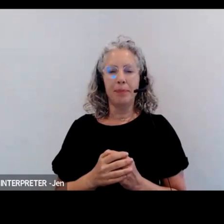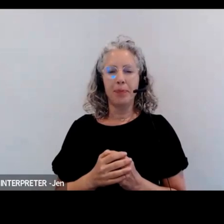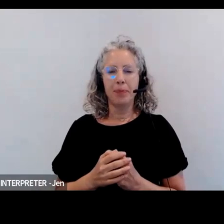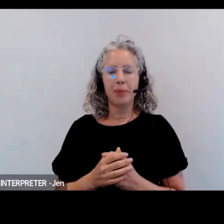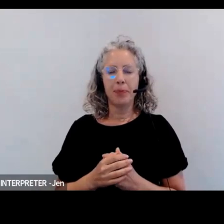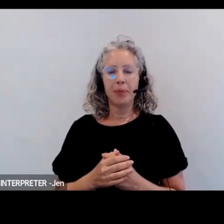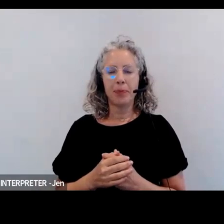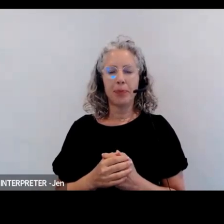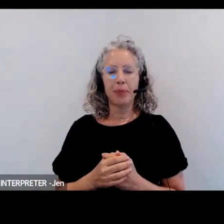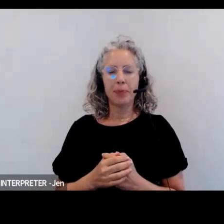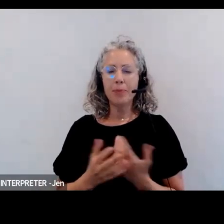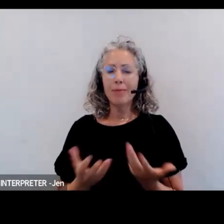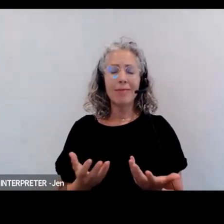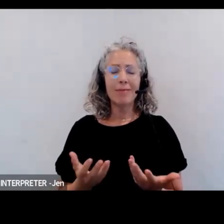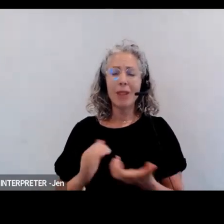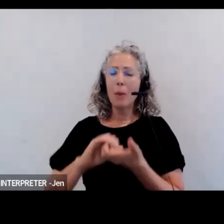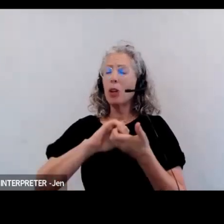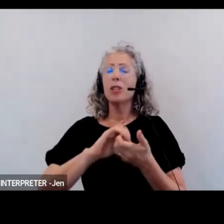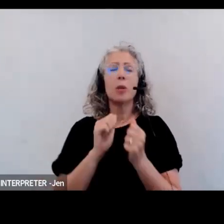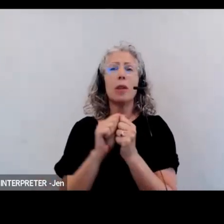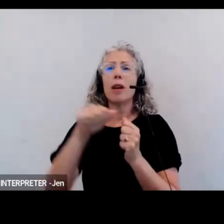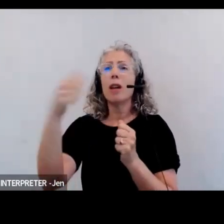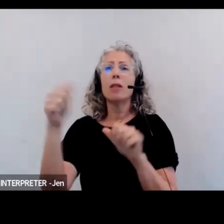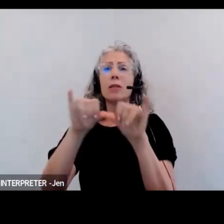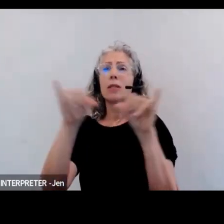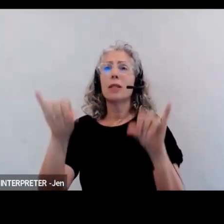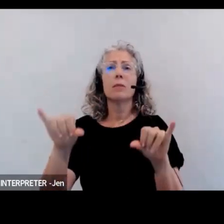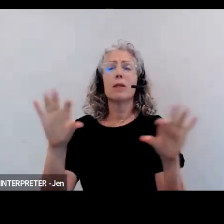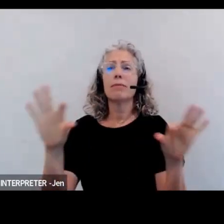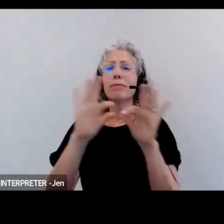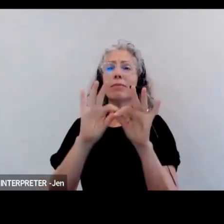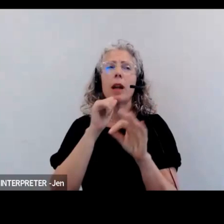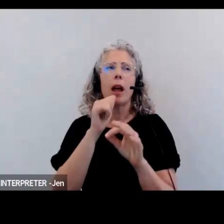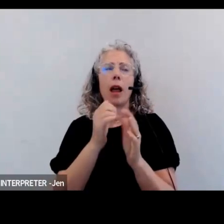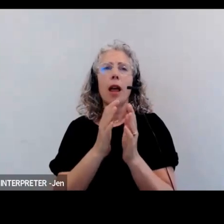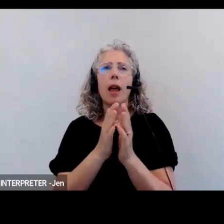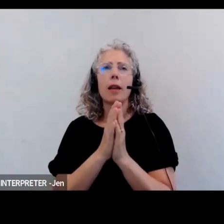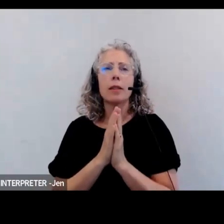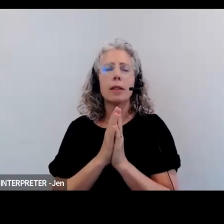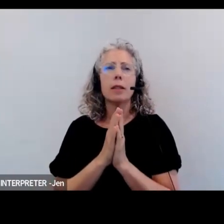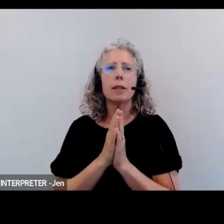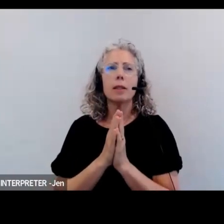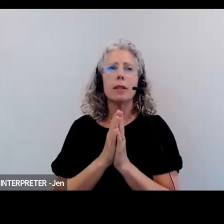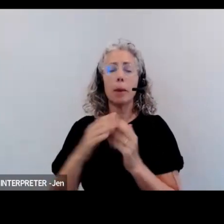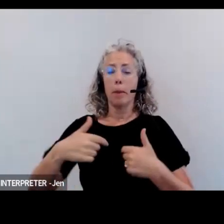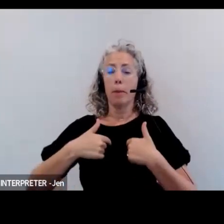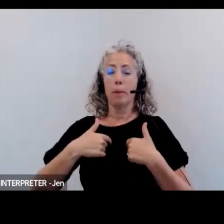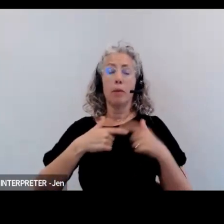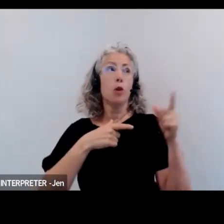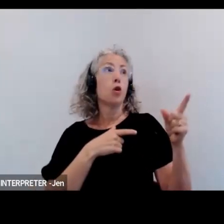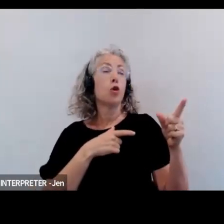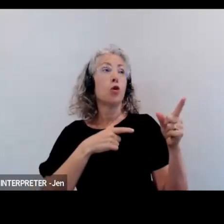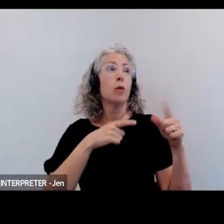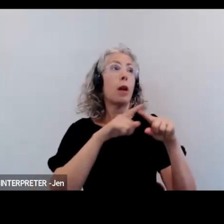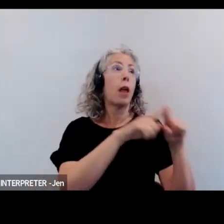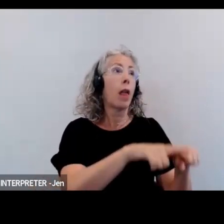just partnering with other systems. I'm not asking you to be the end-all be-all or the